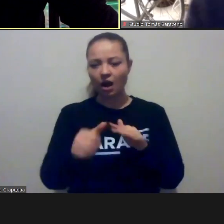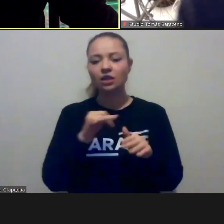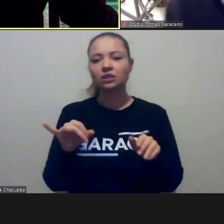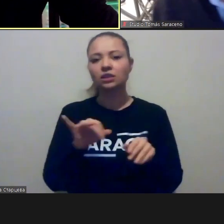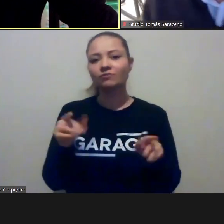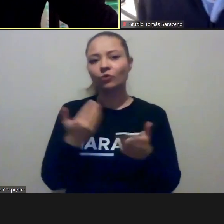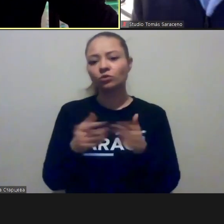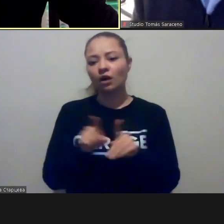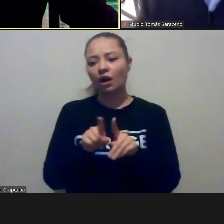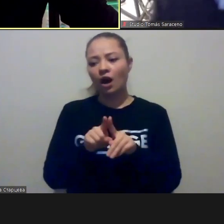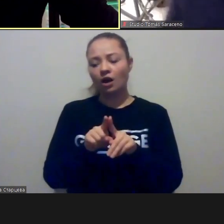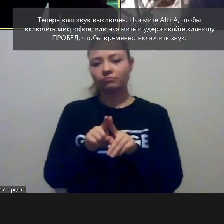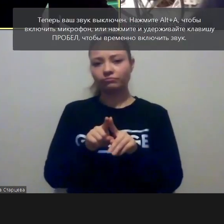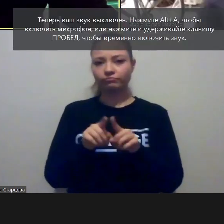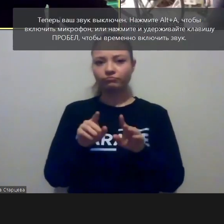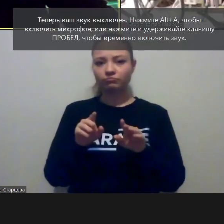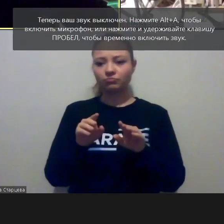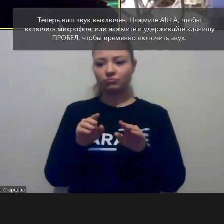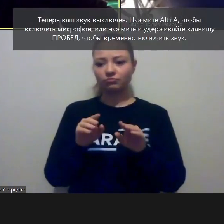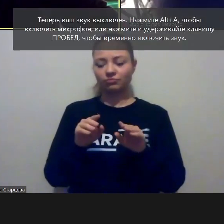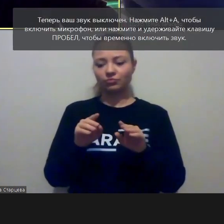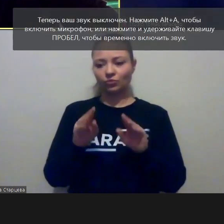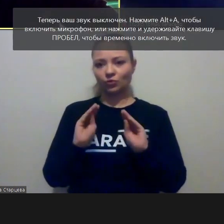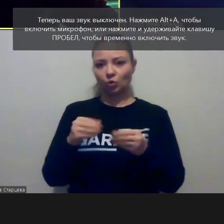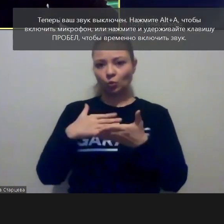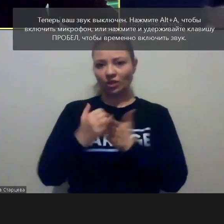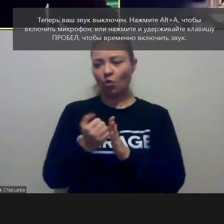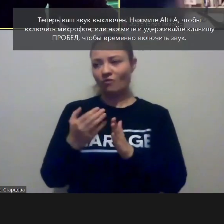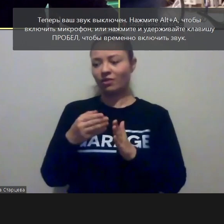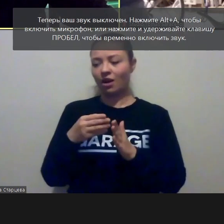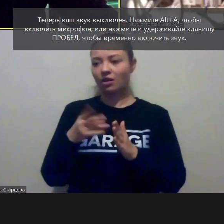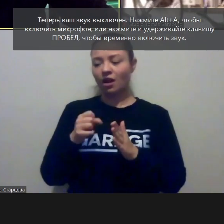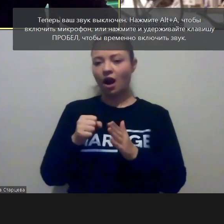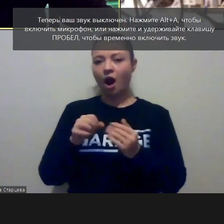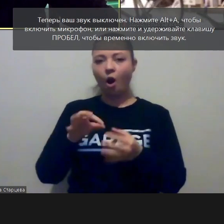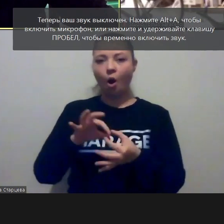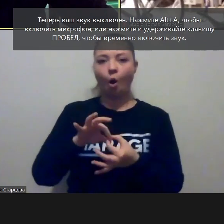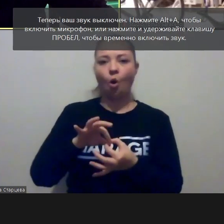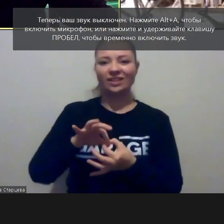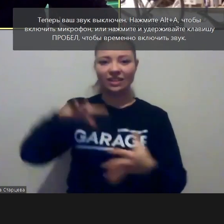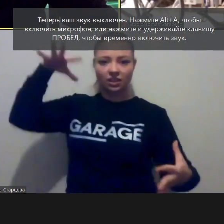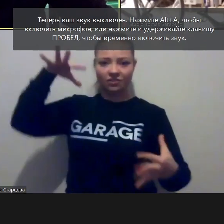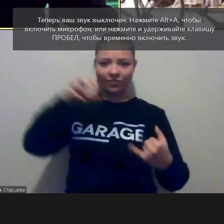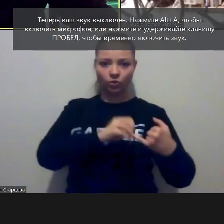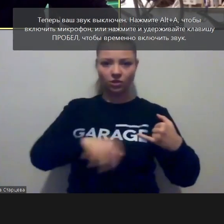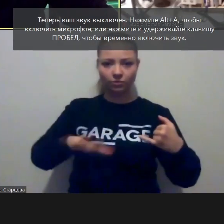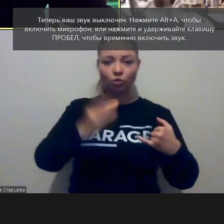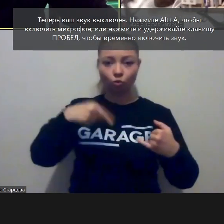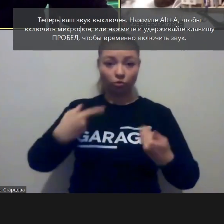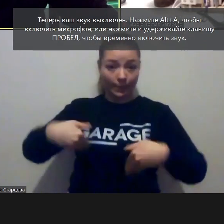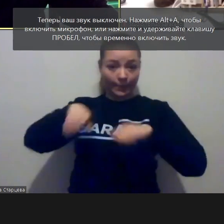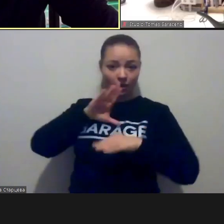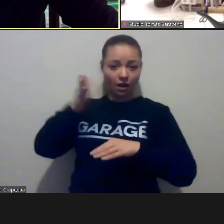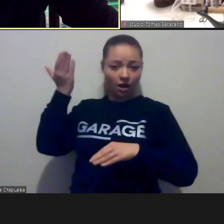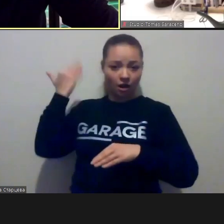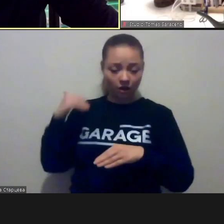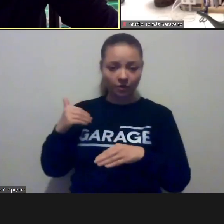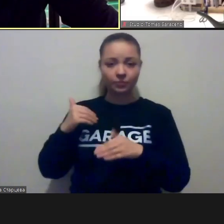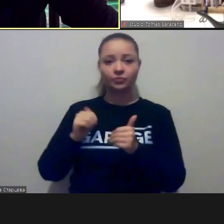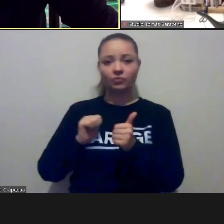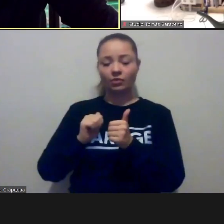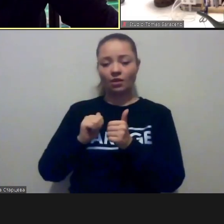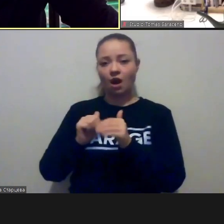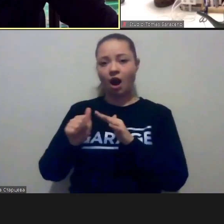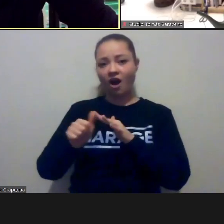history of Russian avant-garde art, with this idea of leaving Earth that was very relevant for the